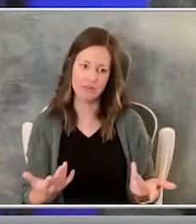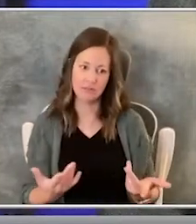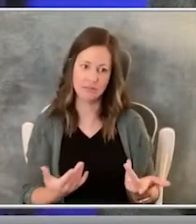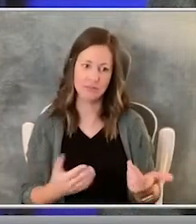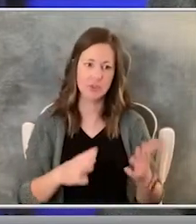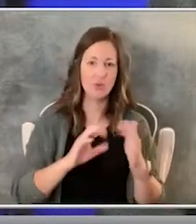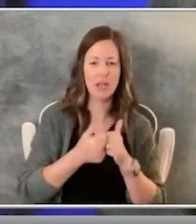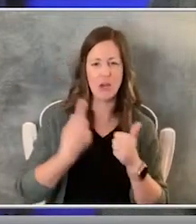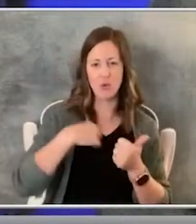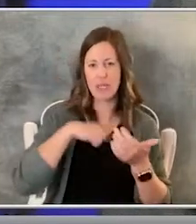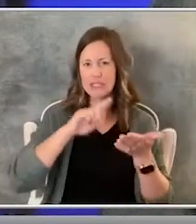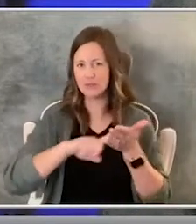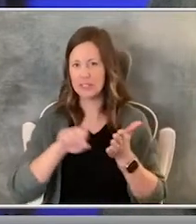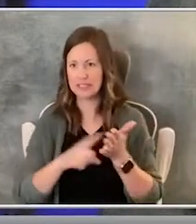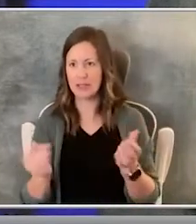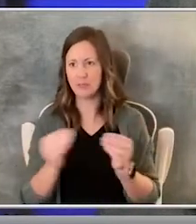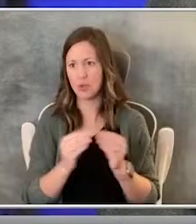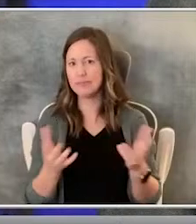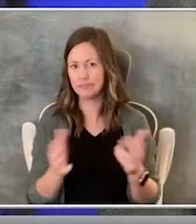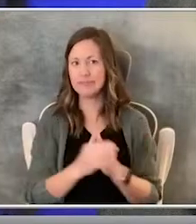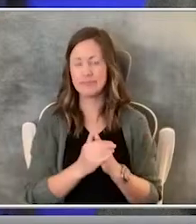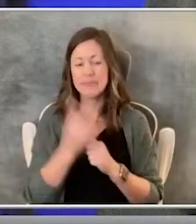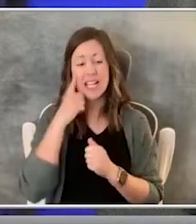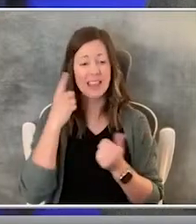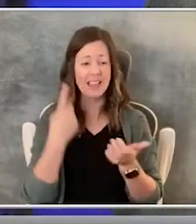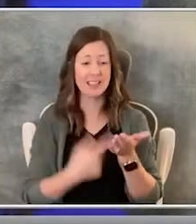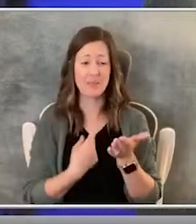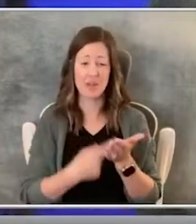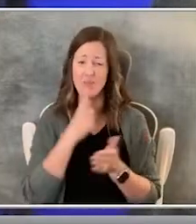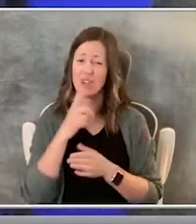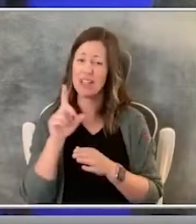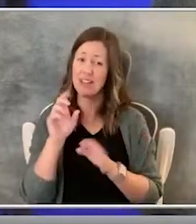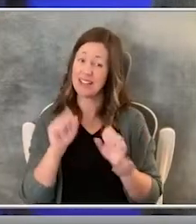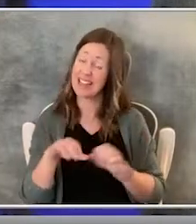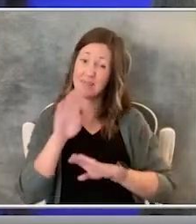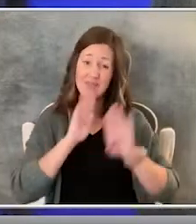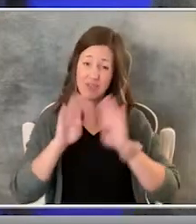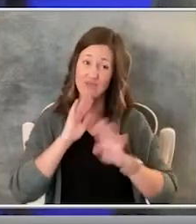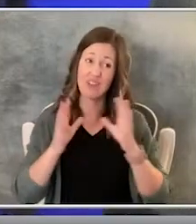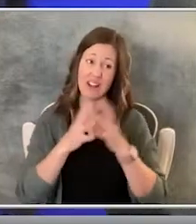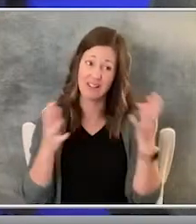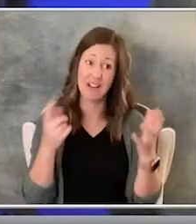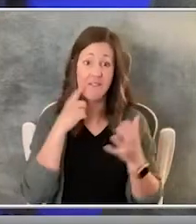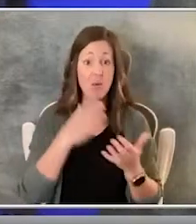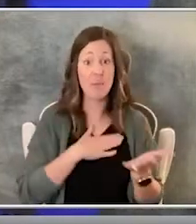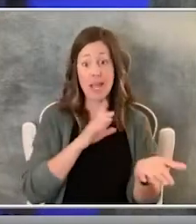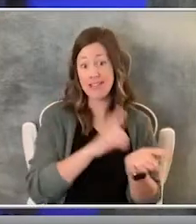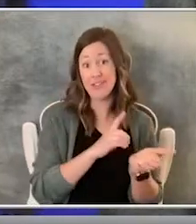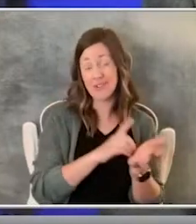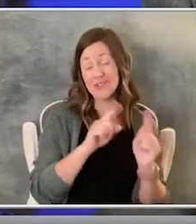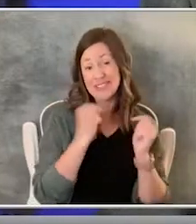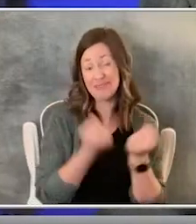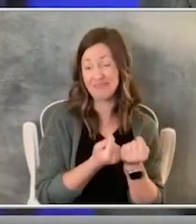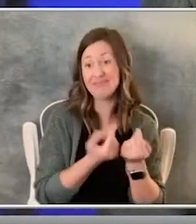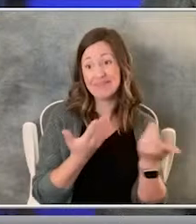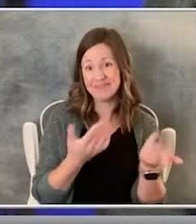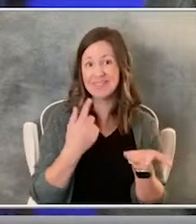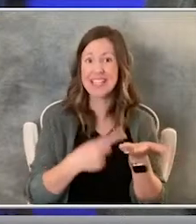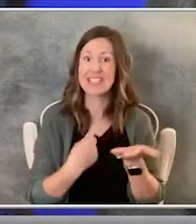know, well, what can I do to make sure that my wife has, you know, what she needs for the rest of her